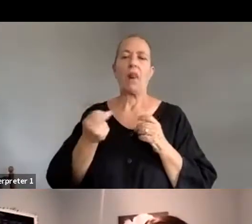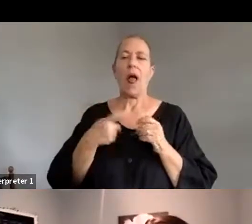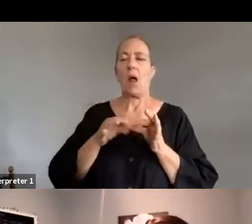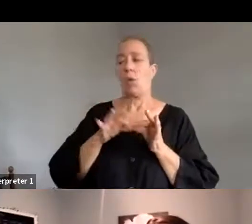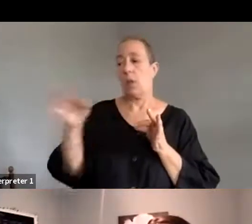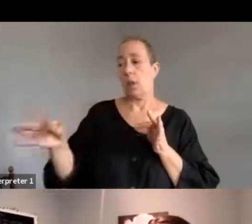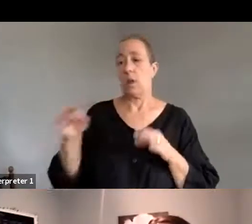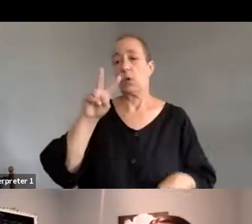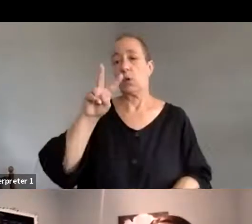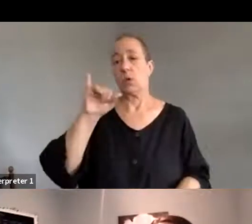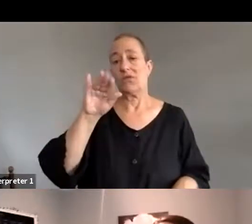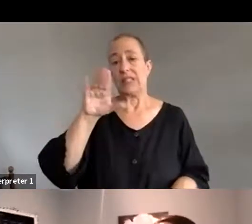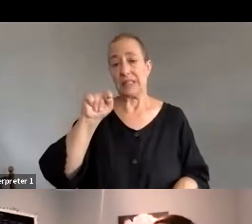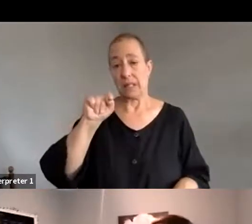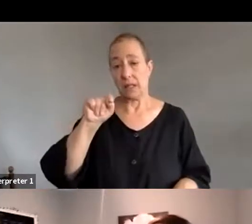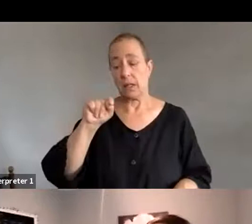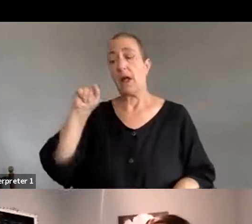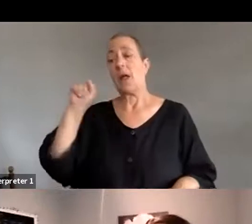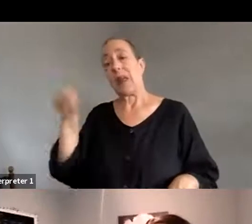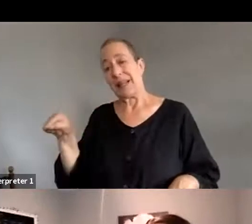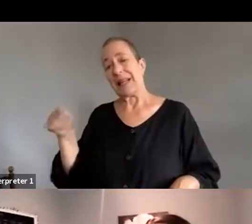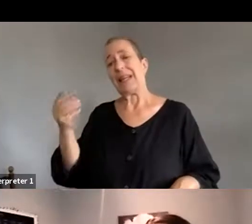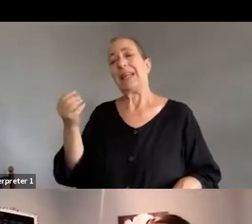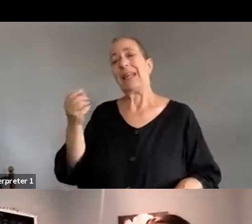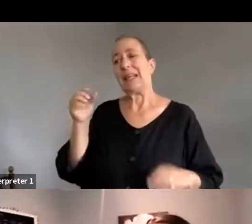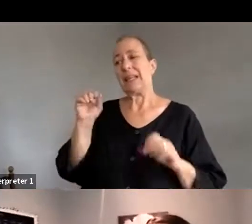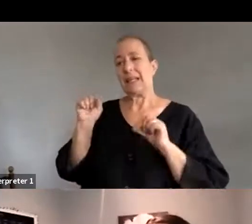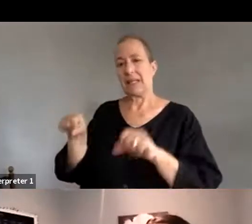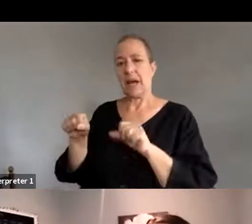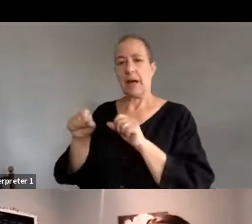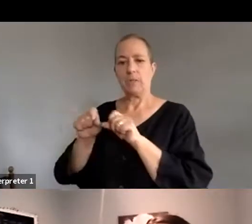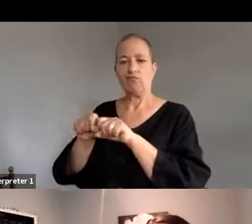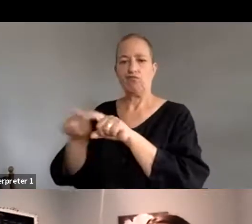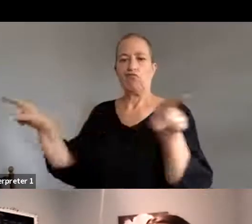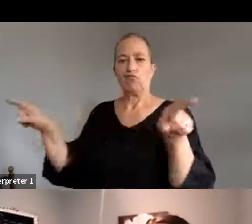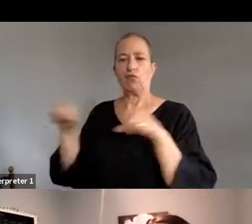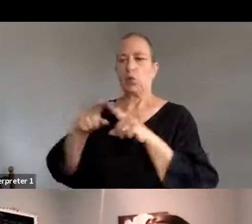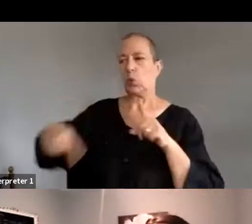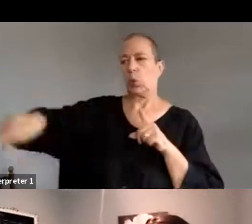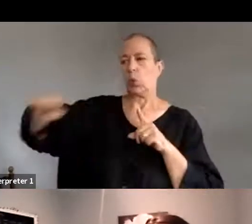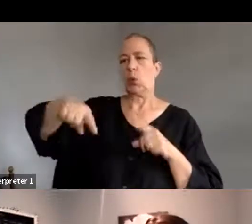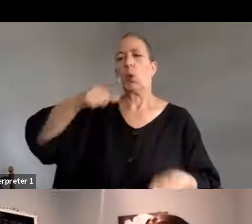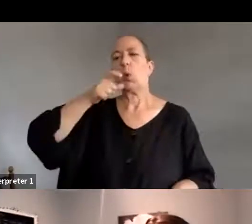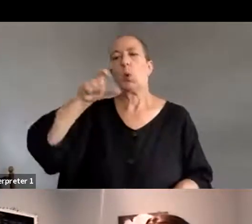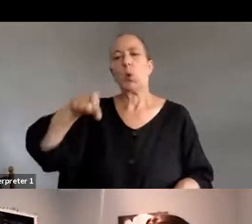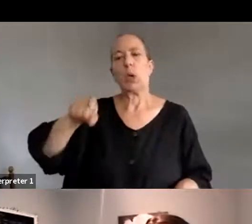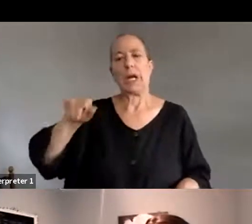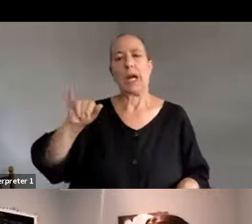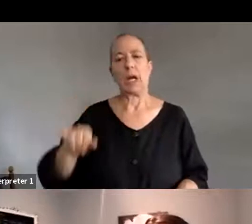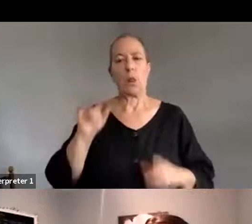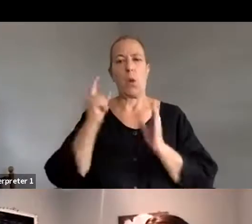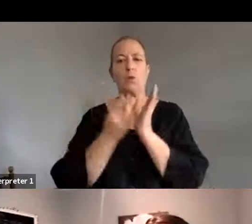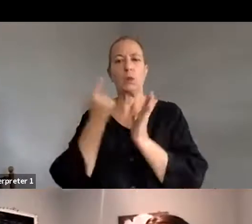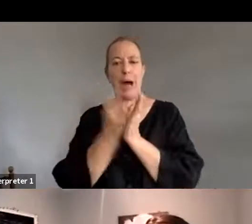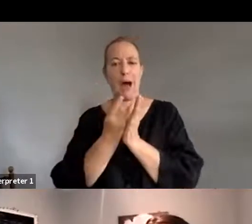Vincent, whoever needed the CRC hours, or if you need other alternatives, I guess that could be worked out. But Vincent will share